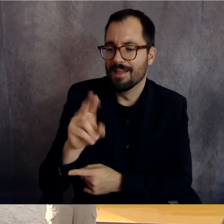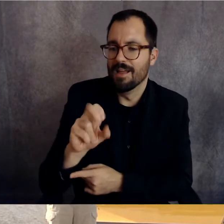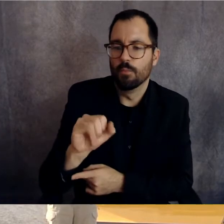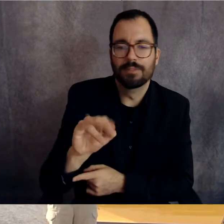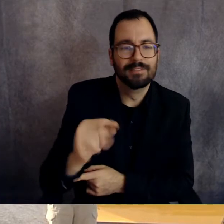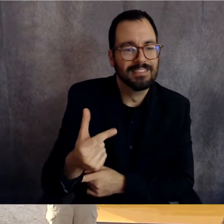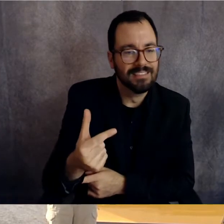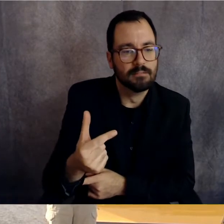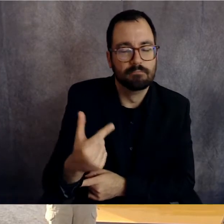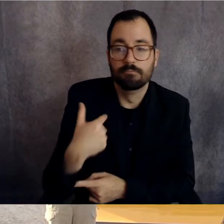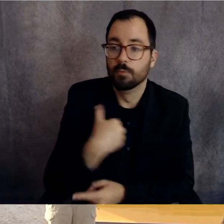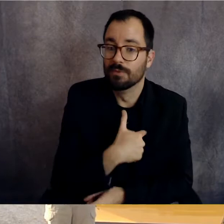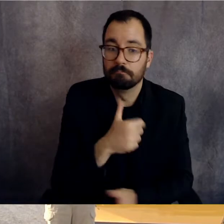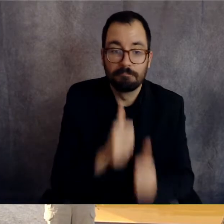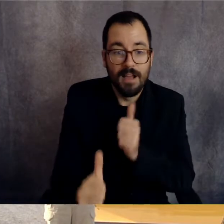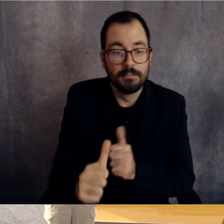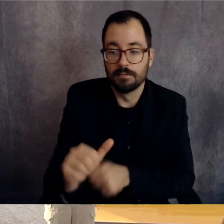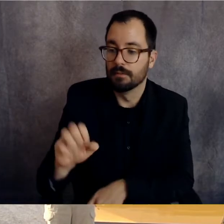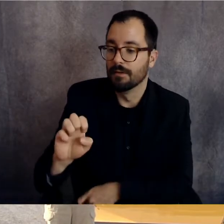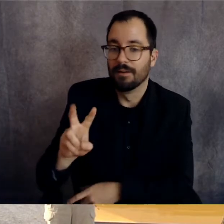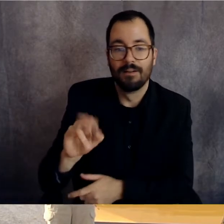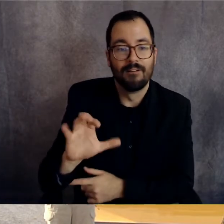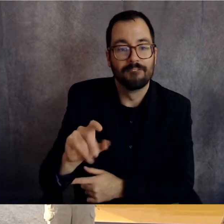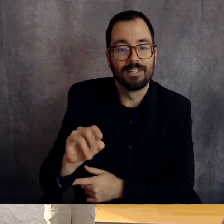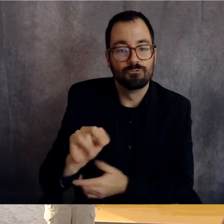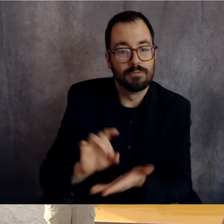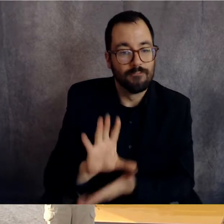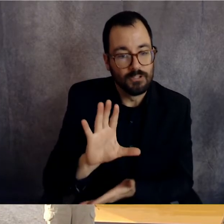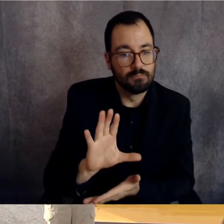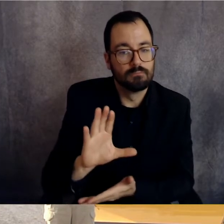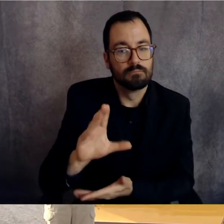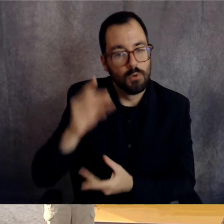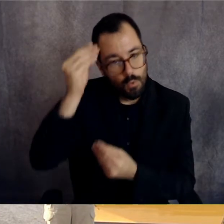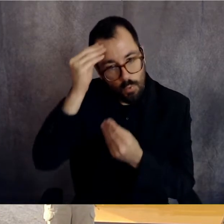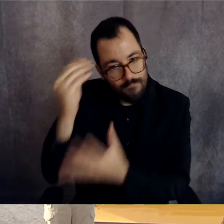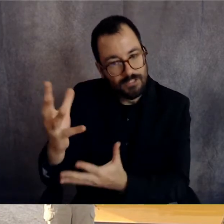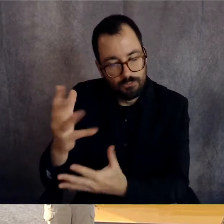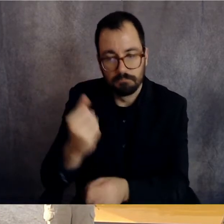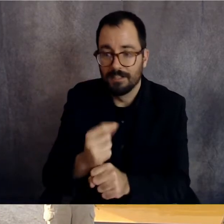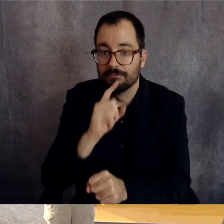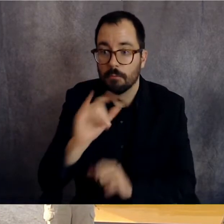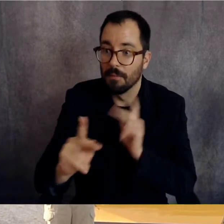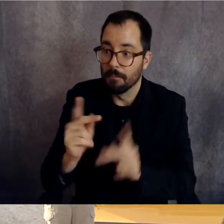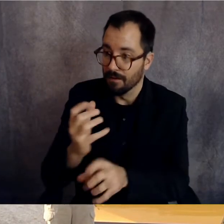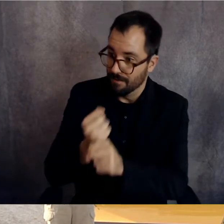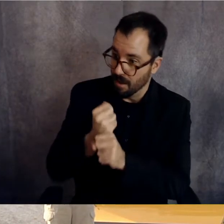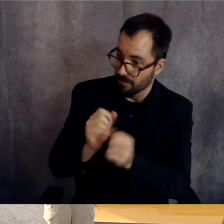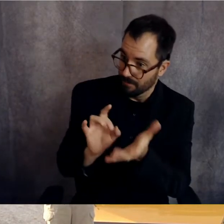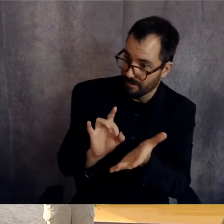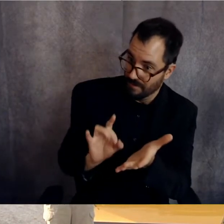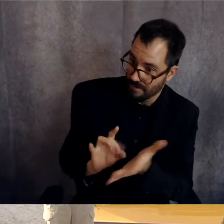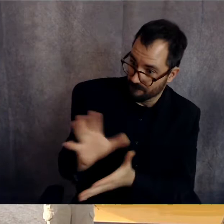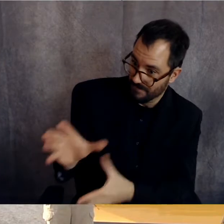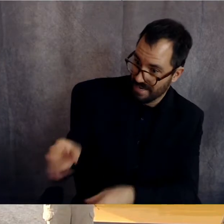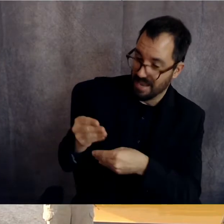an eviction notification ordinance to make sure people know their rights and can access resources before they're